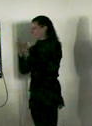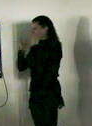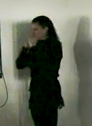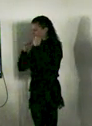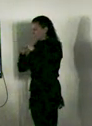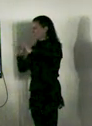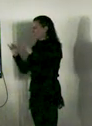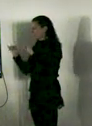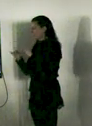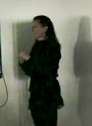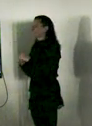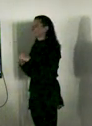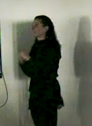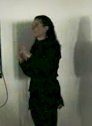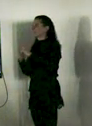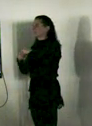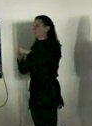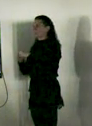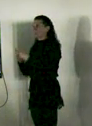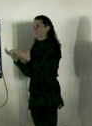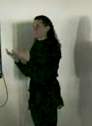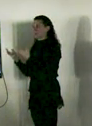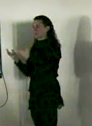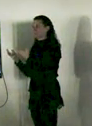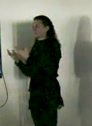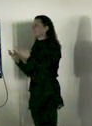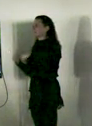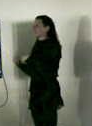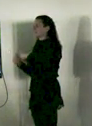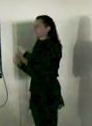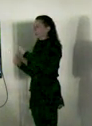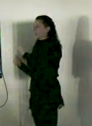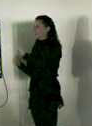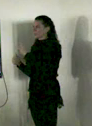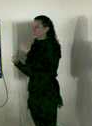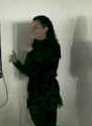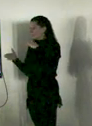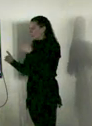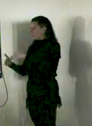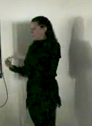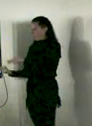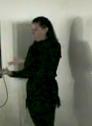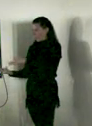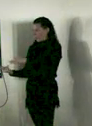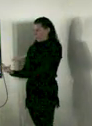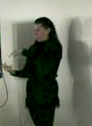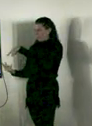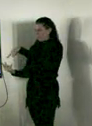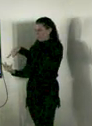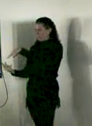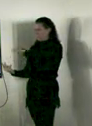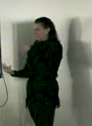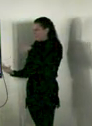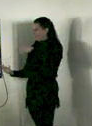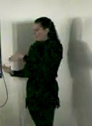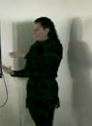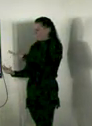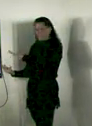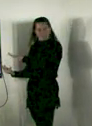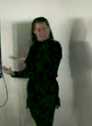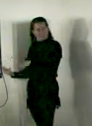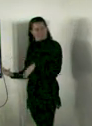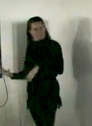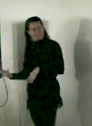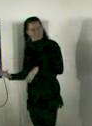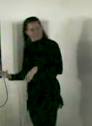problem is that the party host is still focusing on Mario and Link. They're still giving them all the attention. If the goal